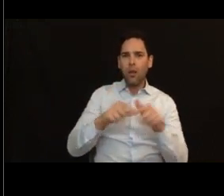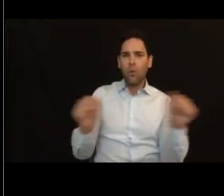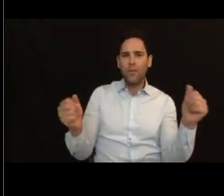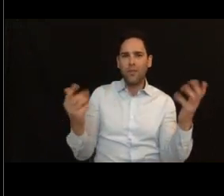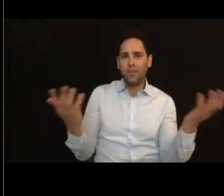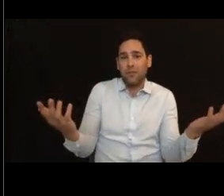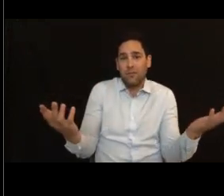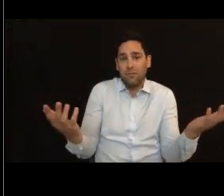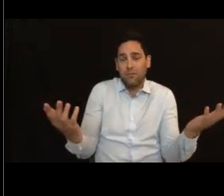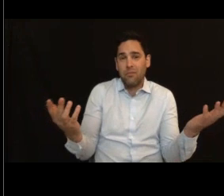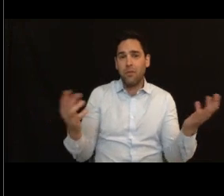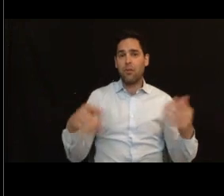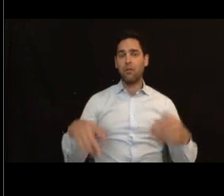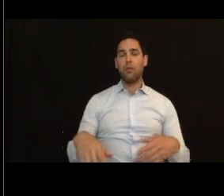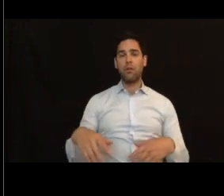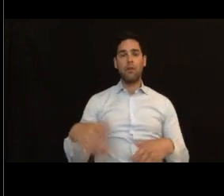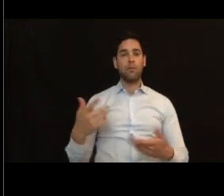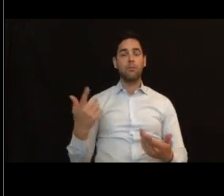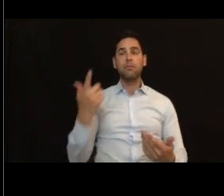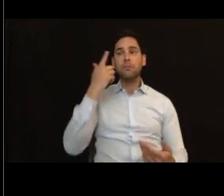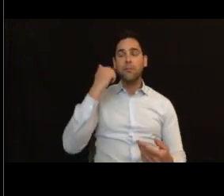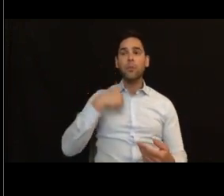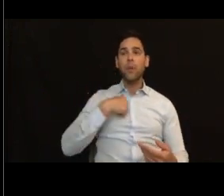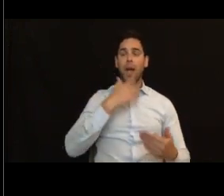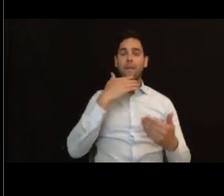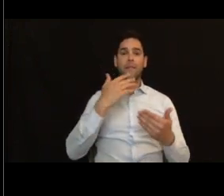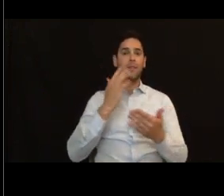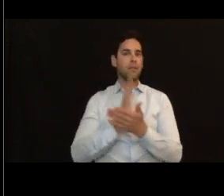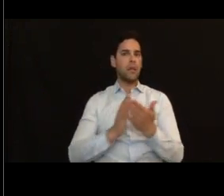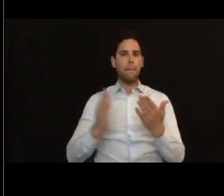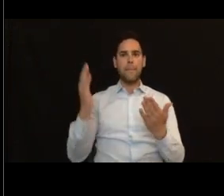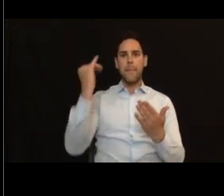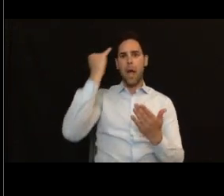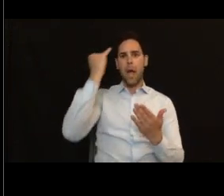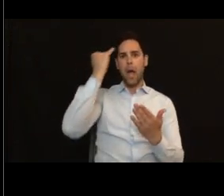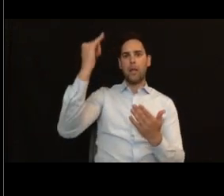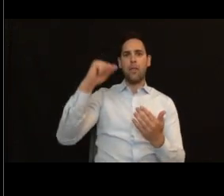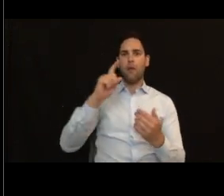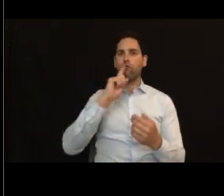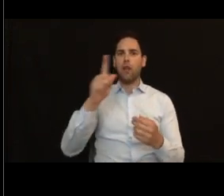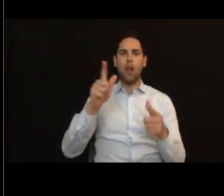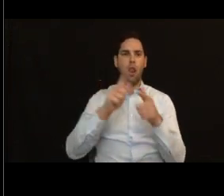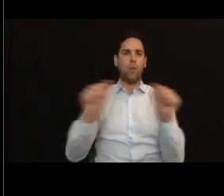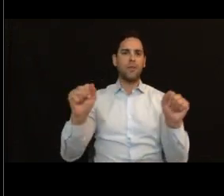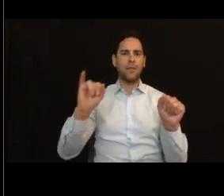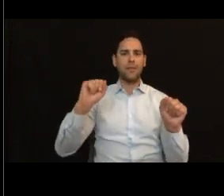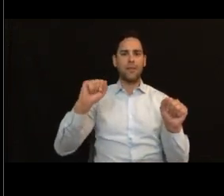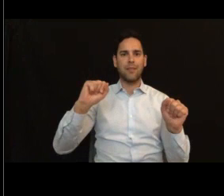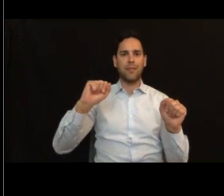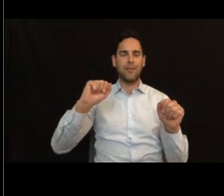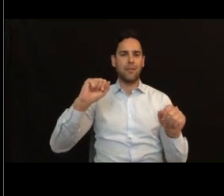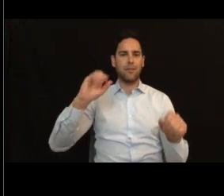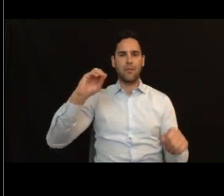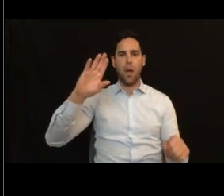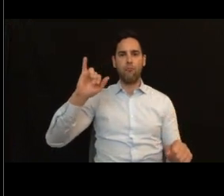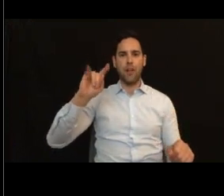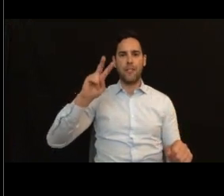this idea that real linguistics is objective. And I'm going a little bit over, but this is my last